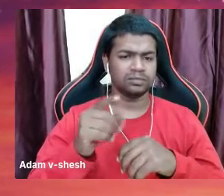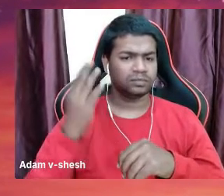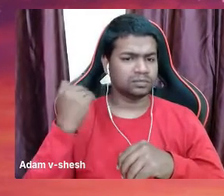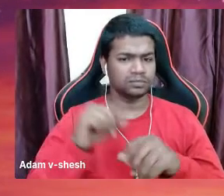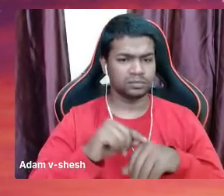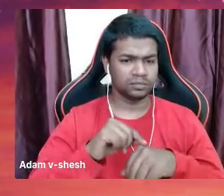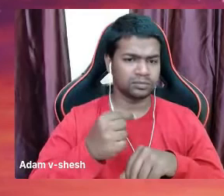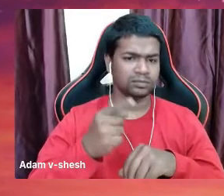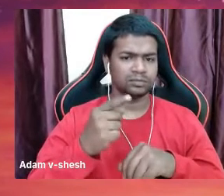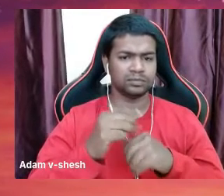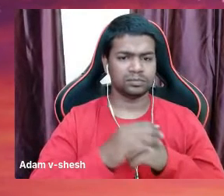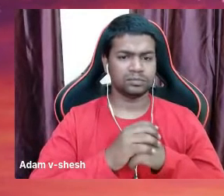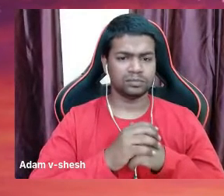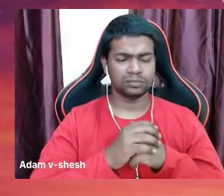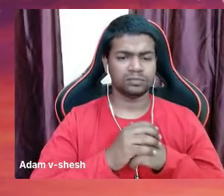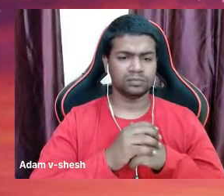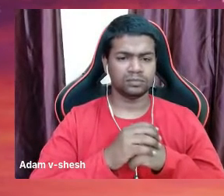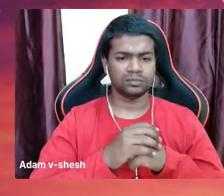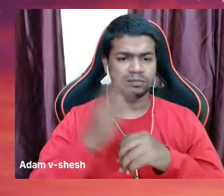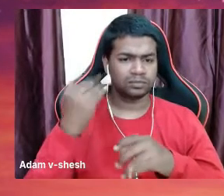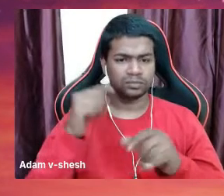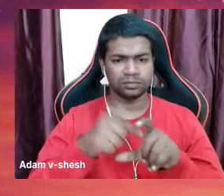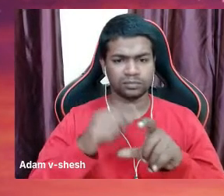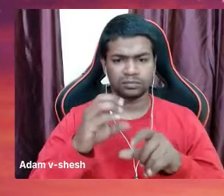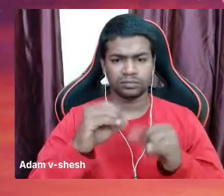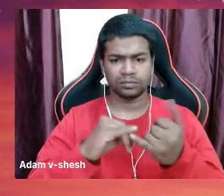needed to insert themselves in the ecosystem.